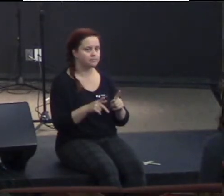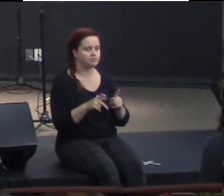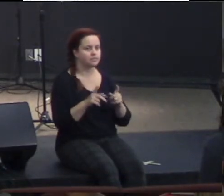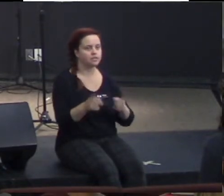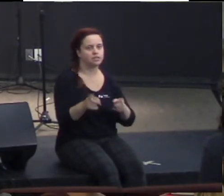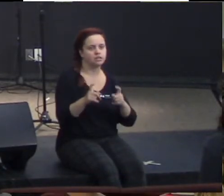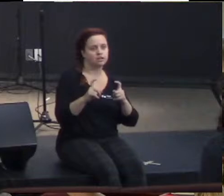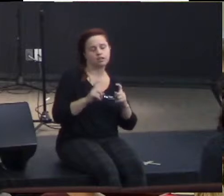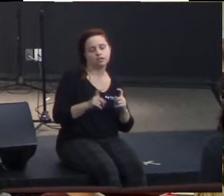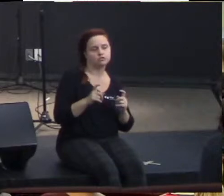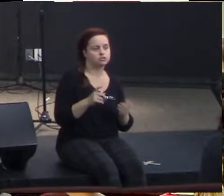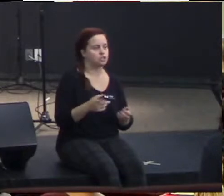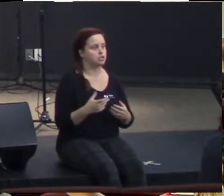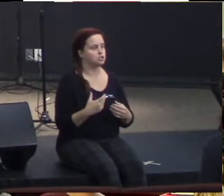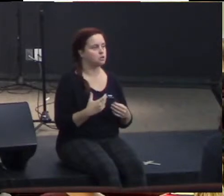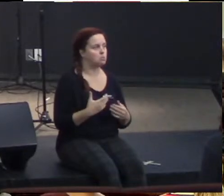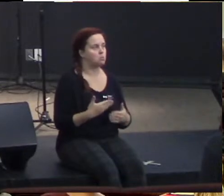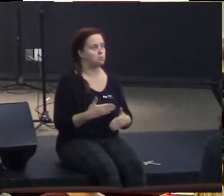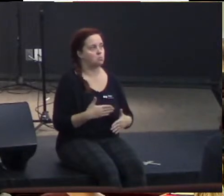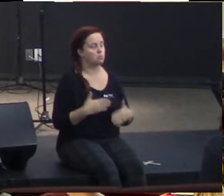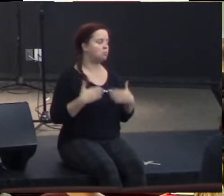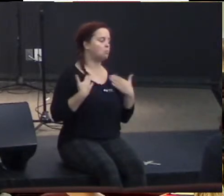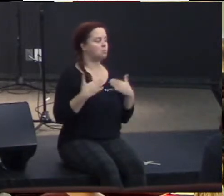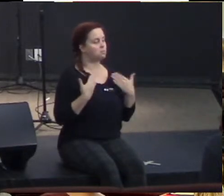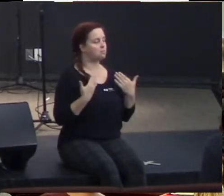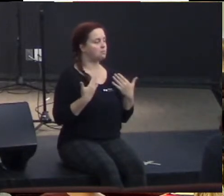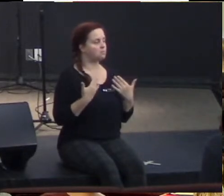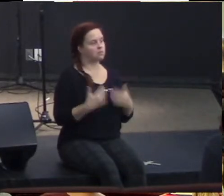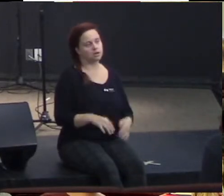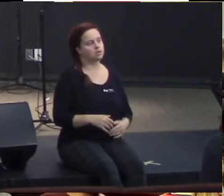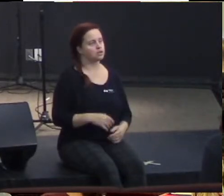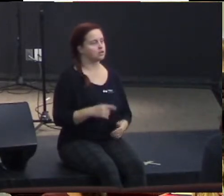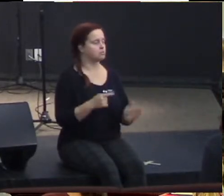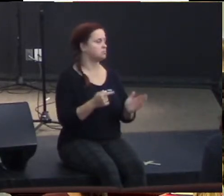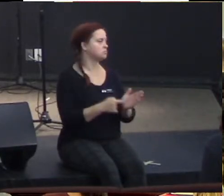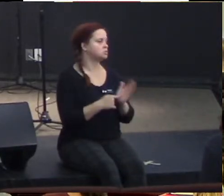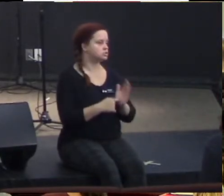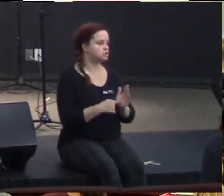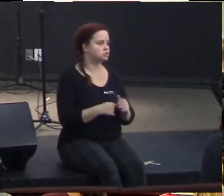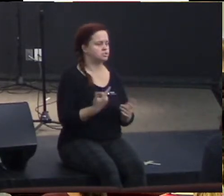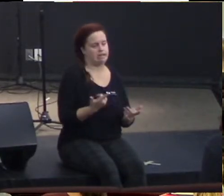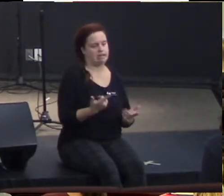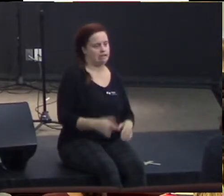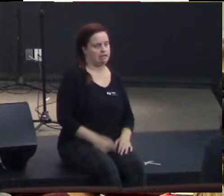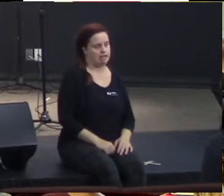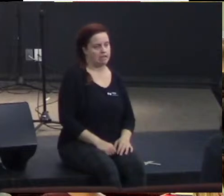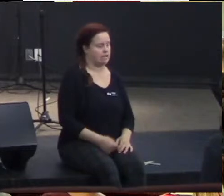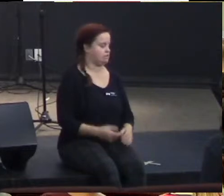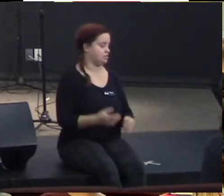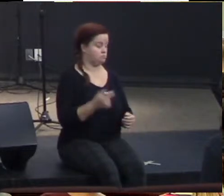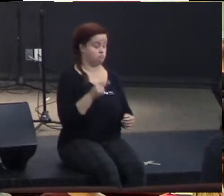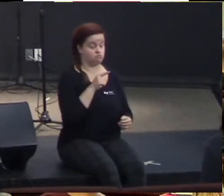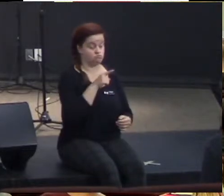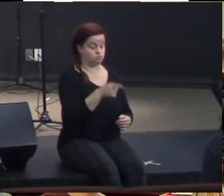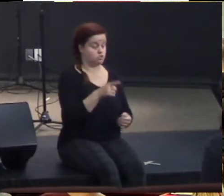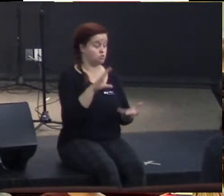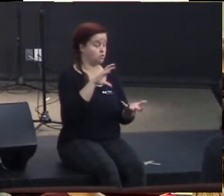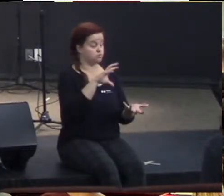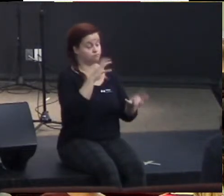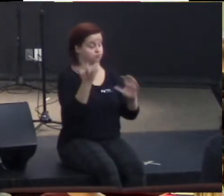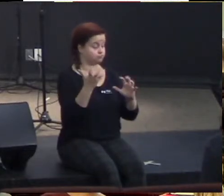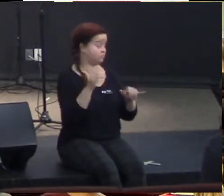of a little lift, kind of reassures you that you're a hot mess and you're just going to stay a hot mess. You go, you hot